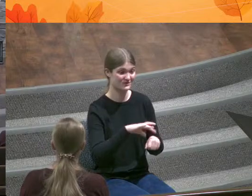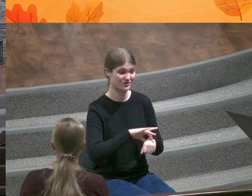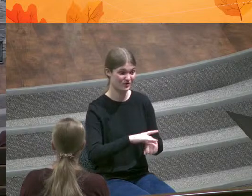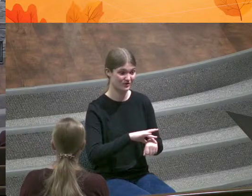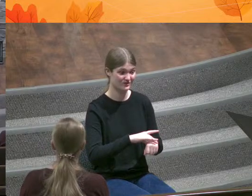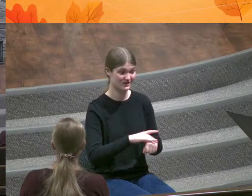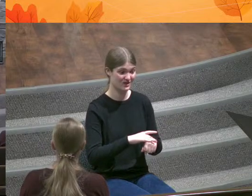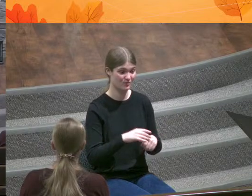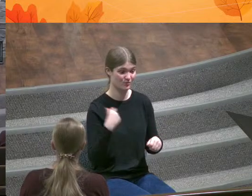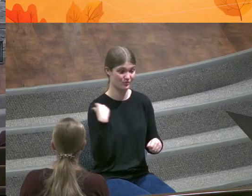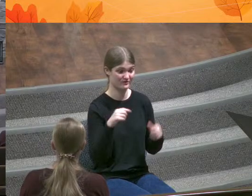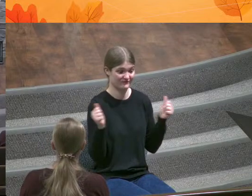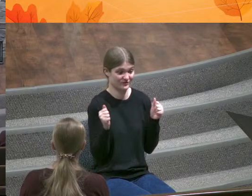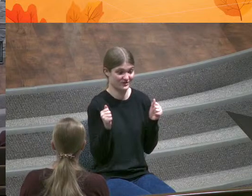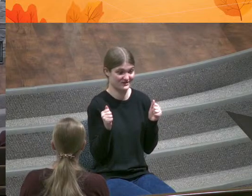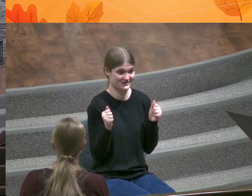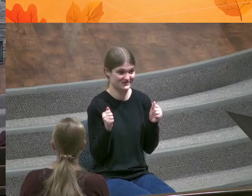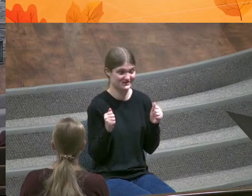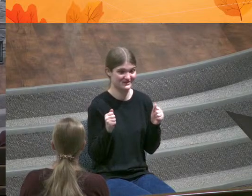further from the earth, that it would freeze?